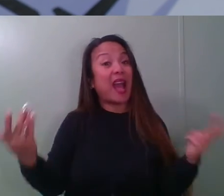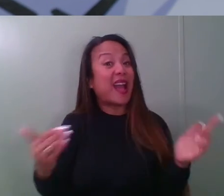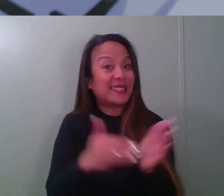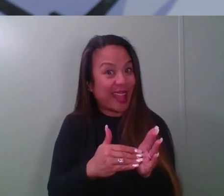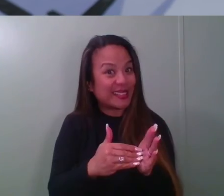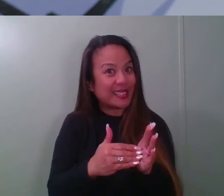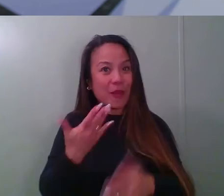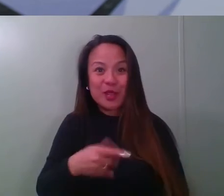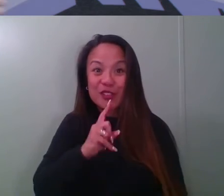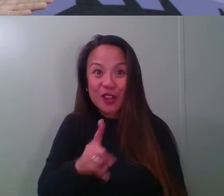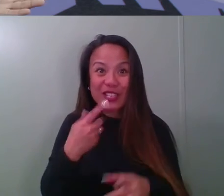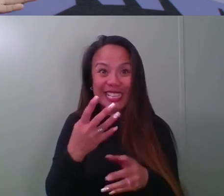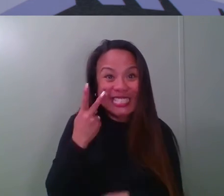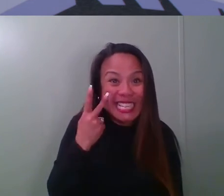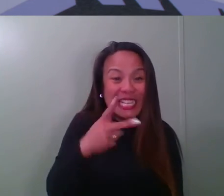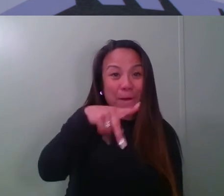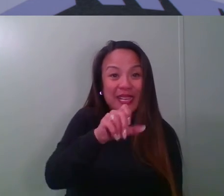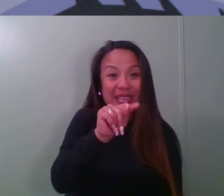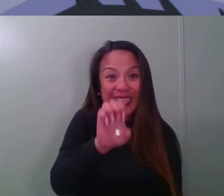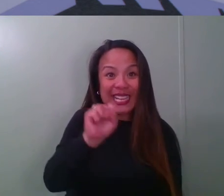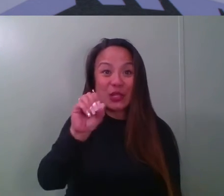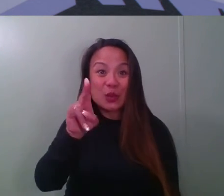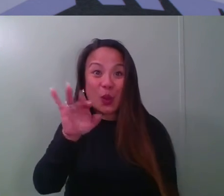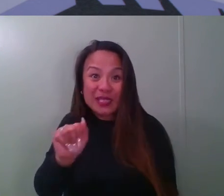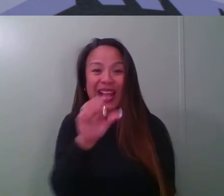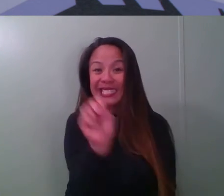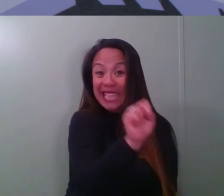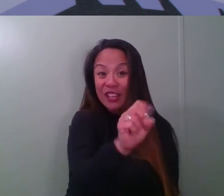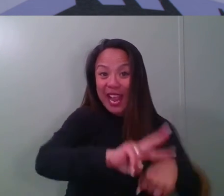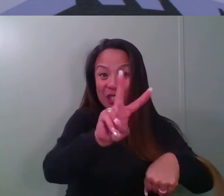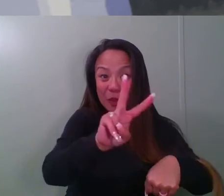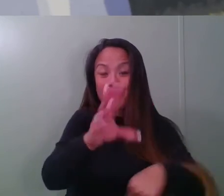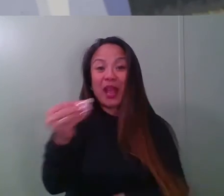any way that you can. Again, be sure to catch Pete Souza on